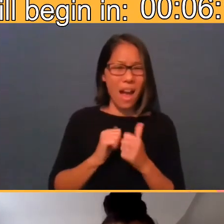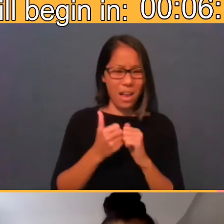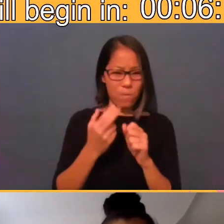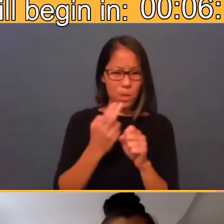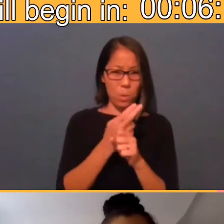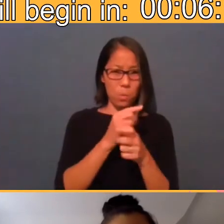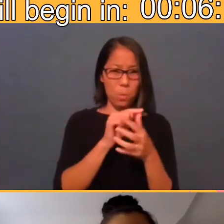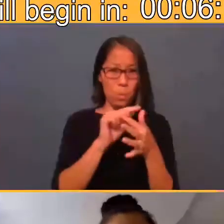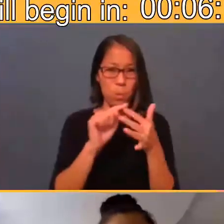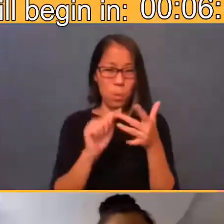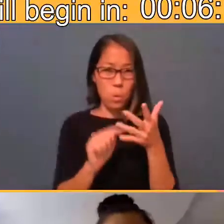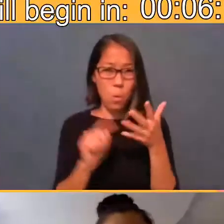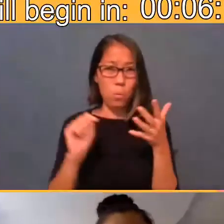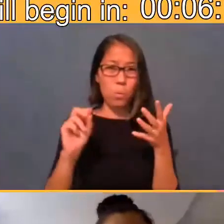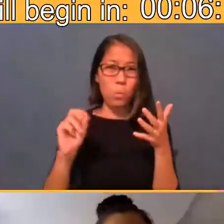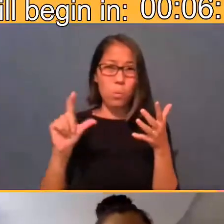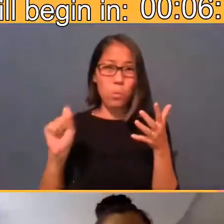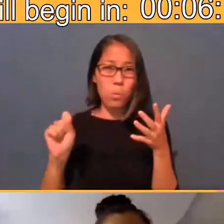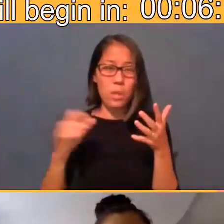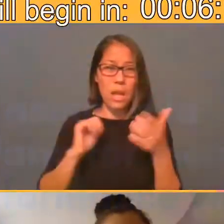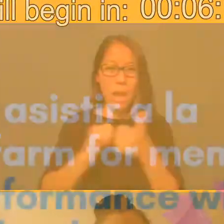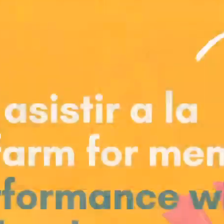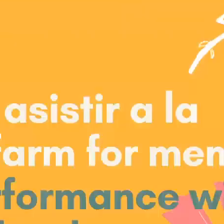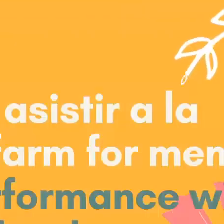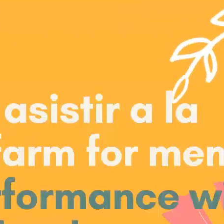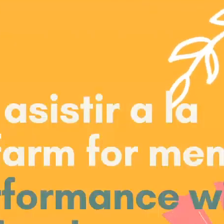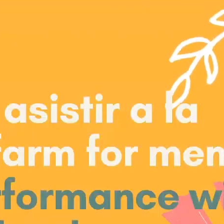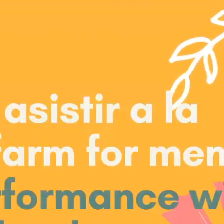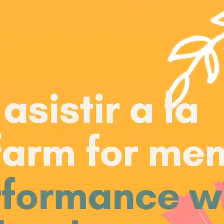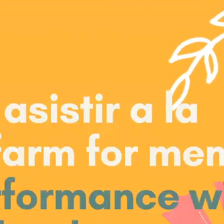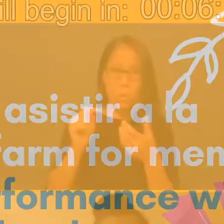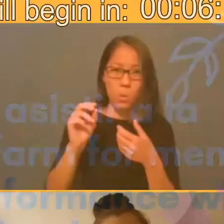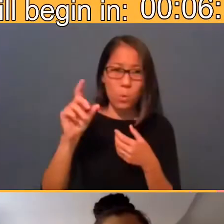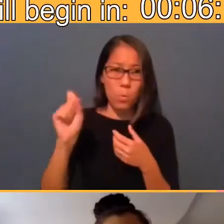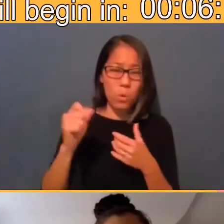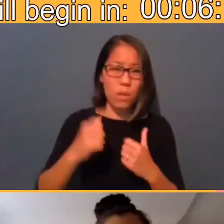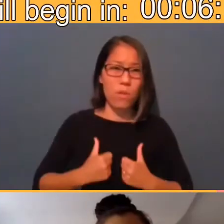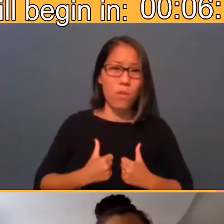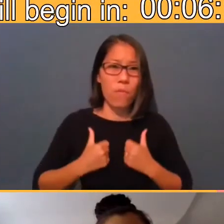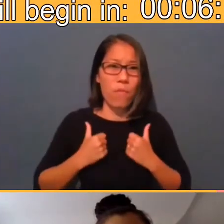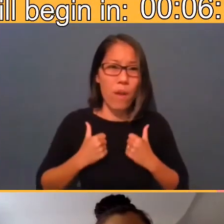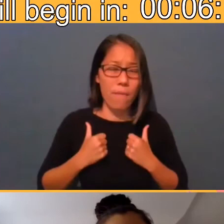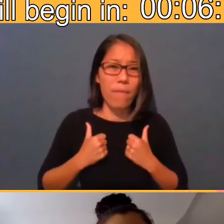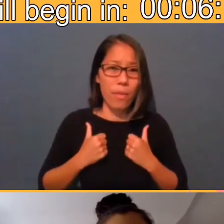we teach each other those tools of survival?